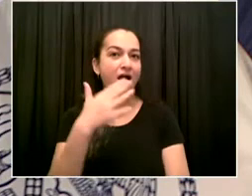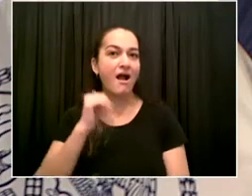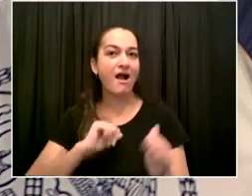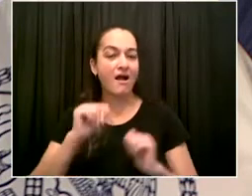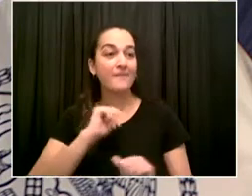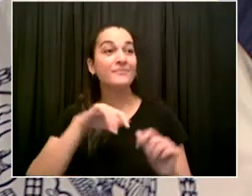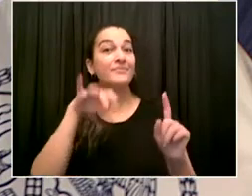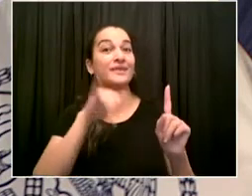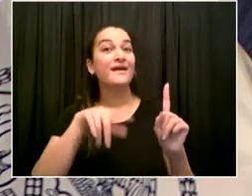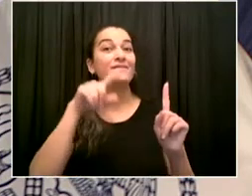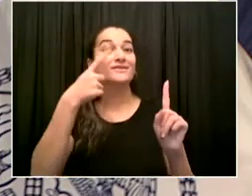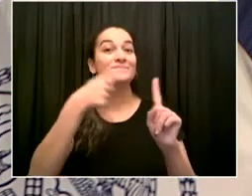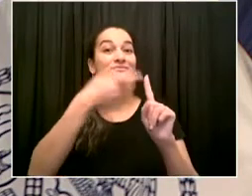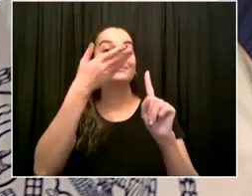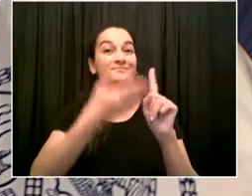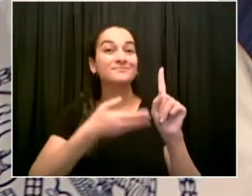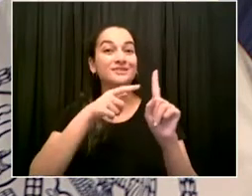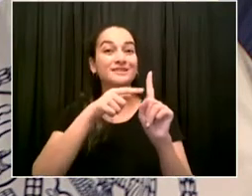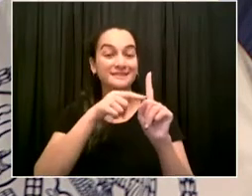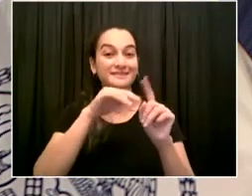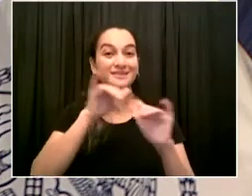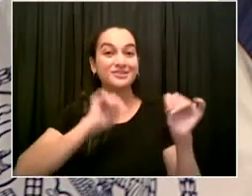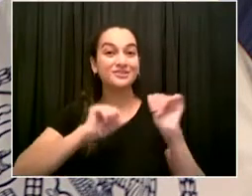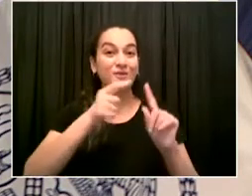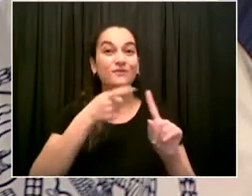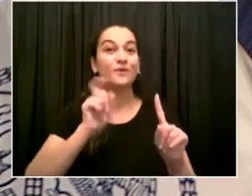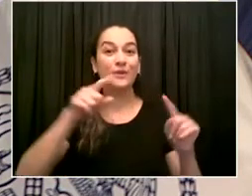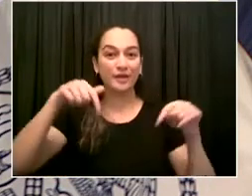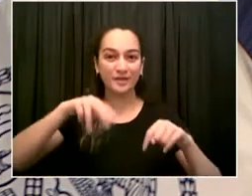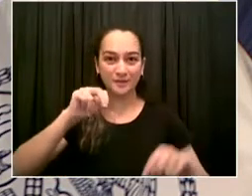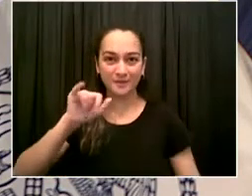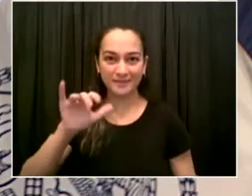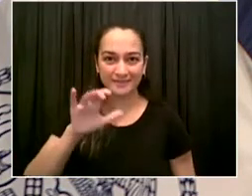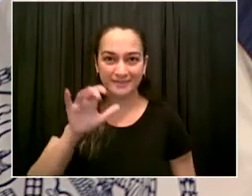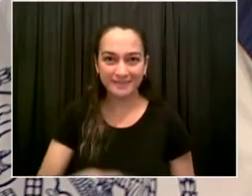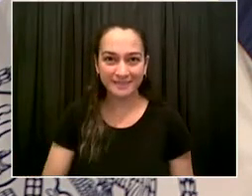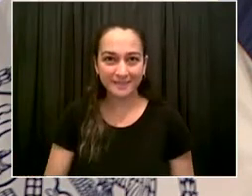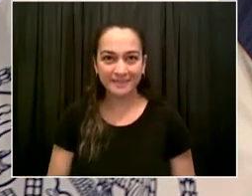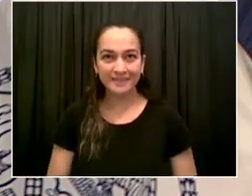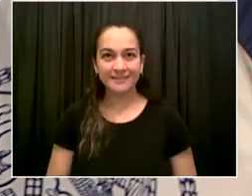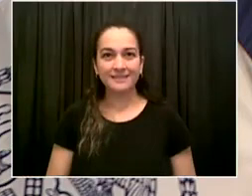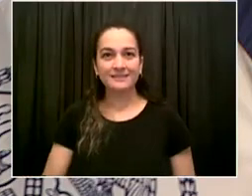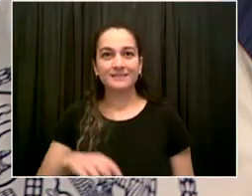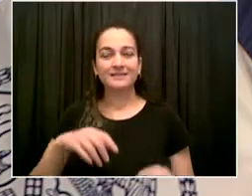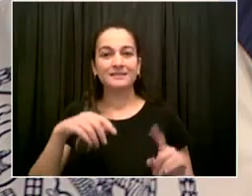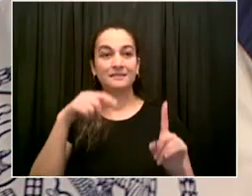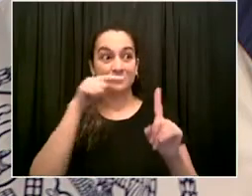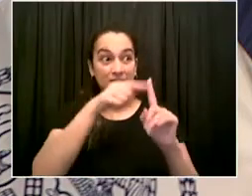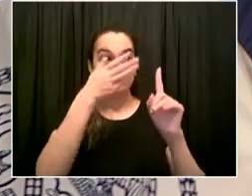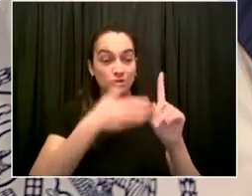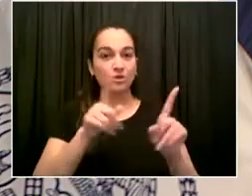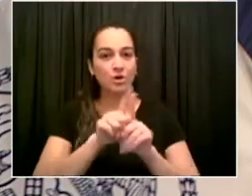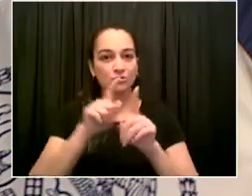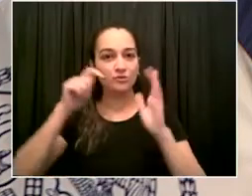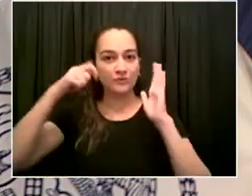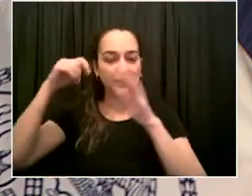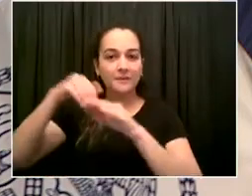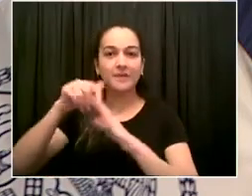in Law and Order, which you can definitely see anytime you turn on a television. you can find Law and Order.